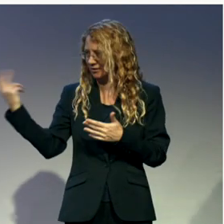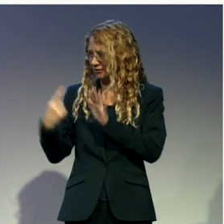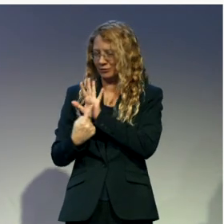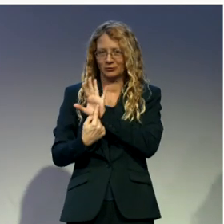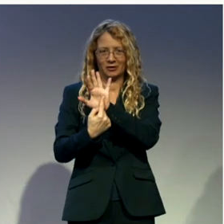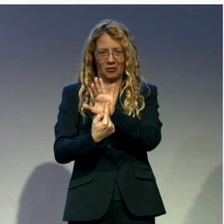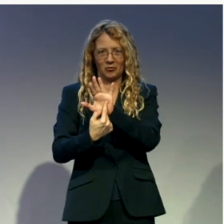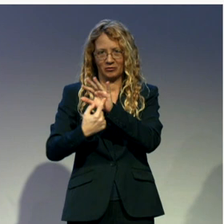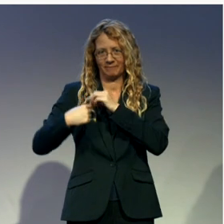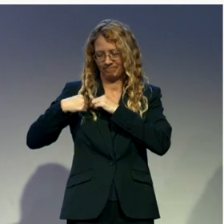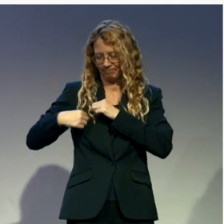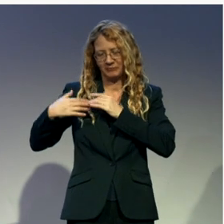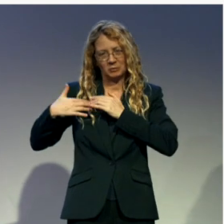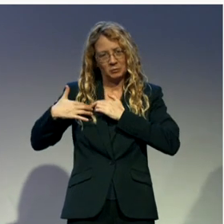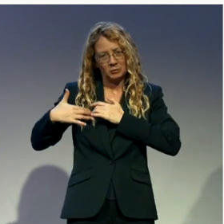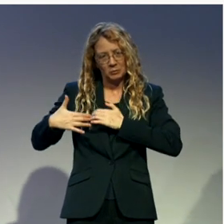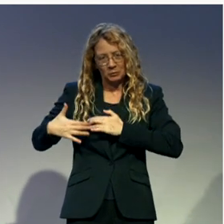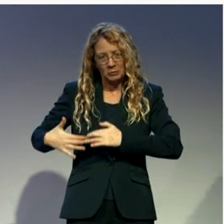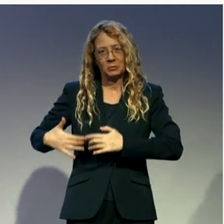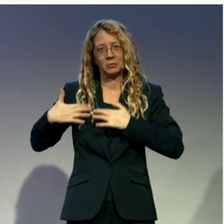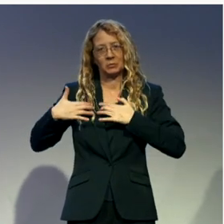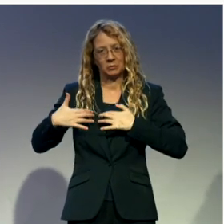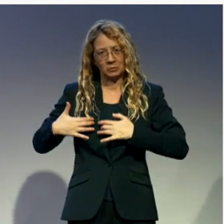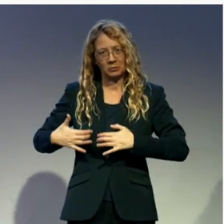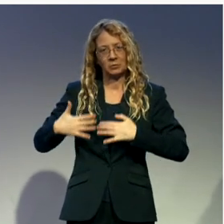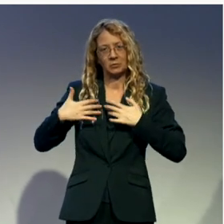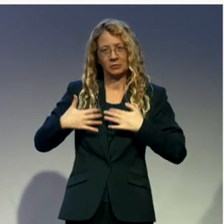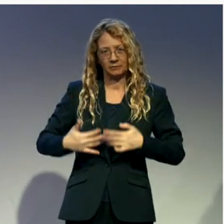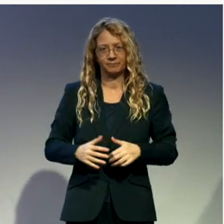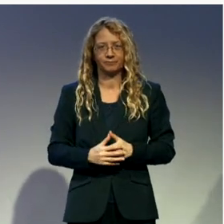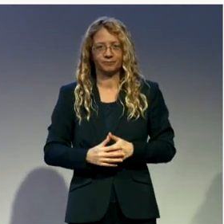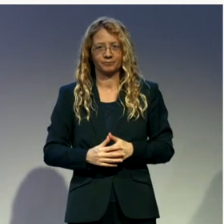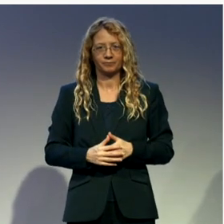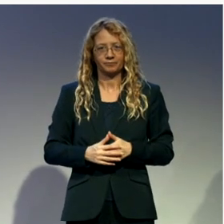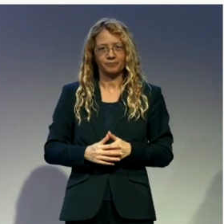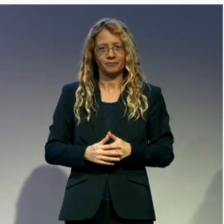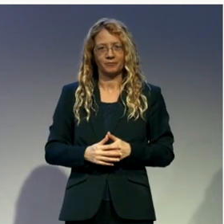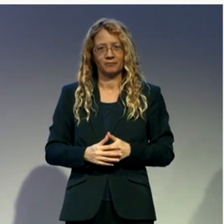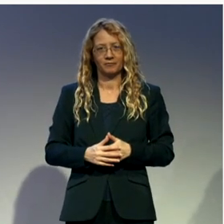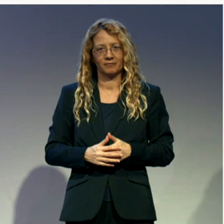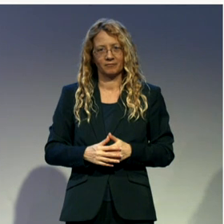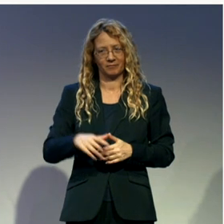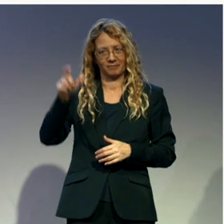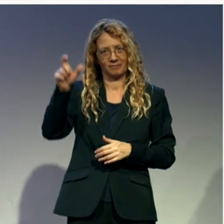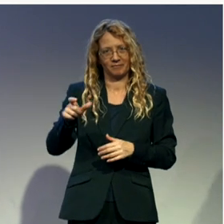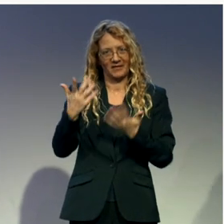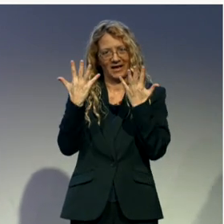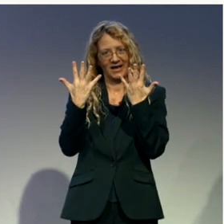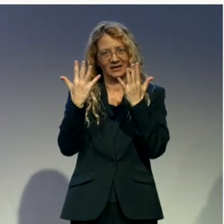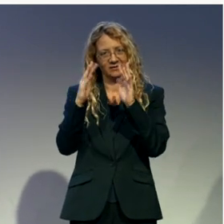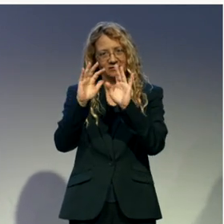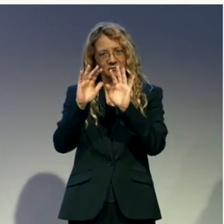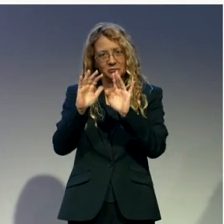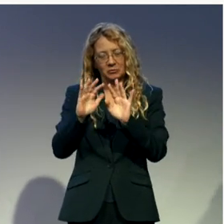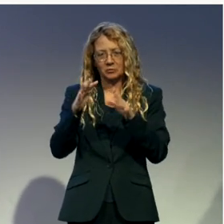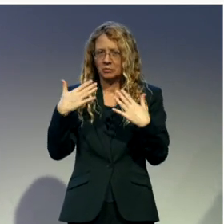analyzed with the hands of a blind woman. And that helps to save